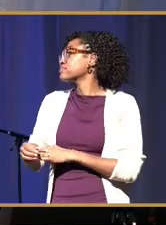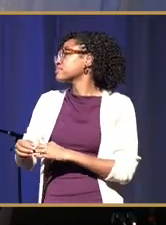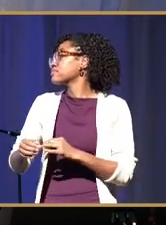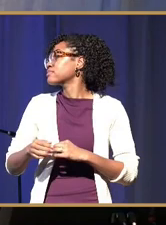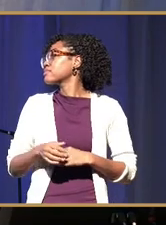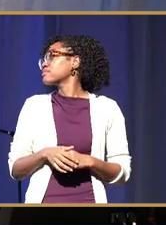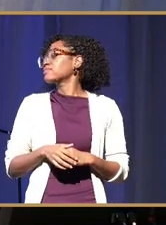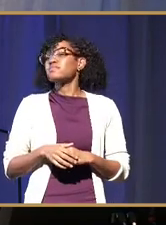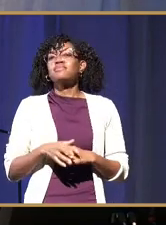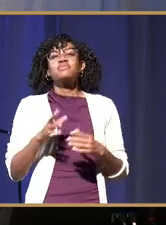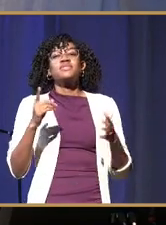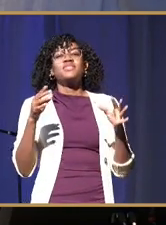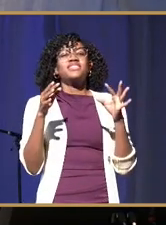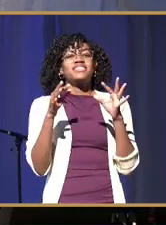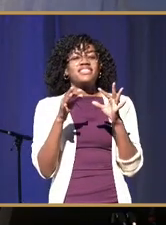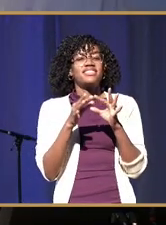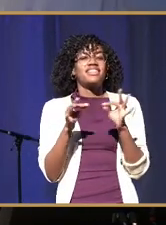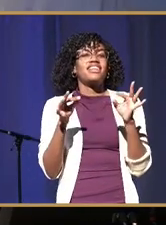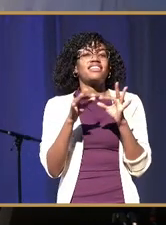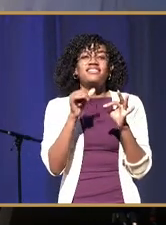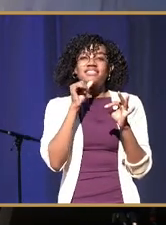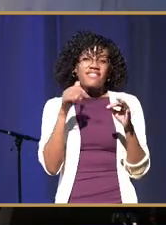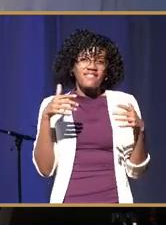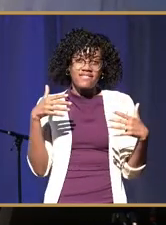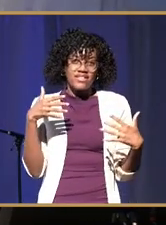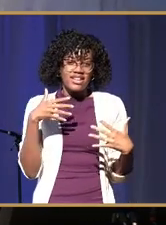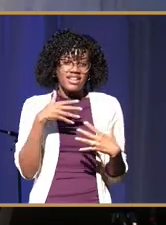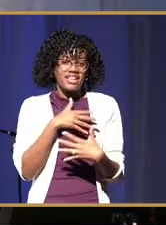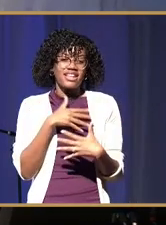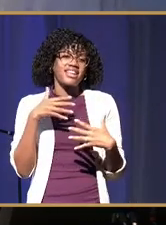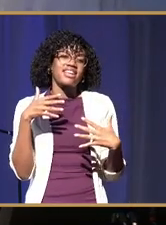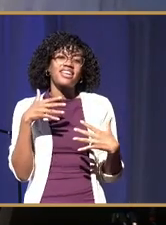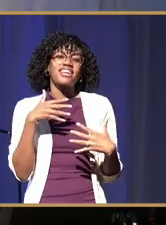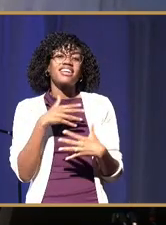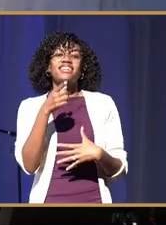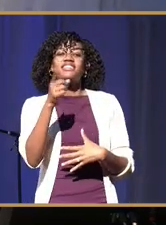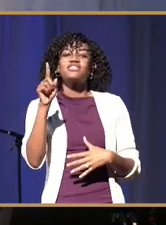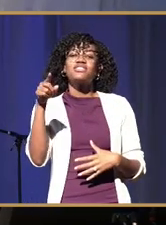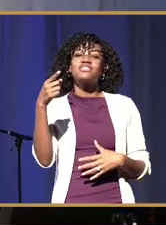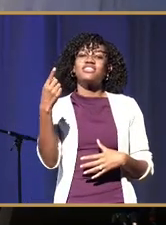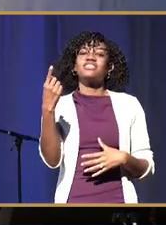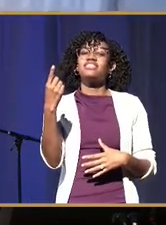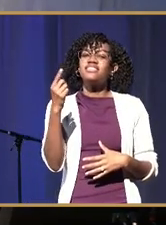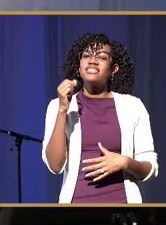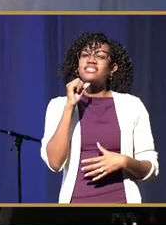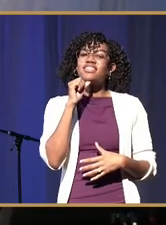You say that you're not afraid. You're just